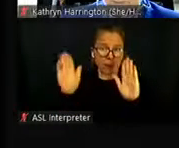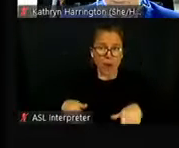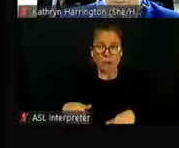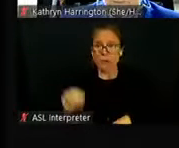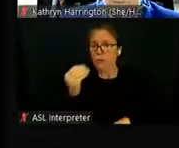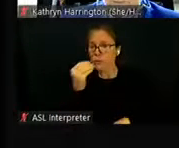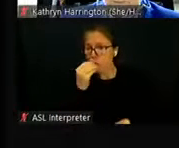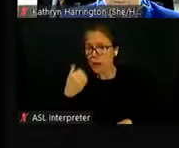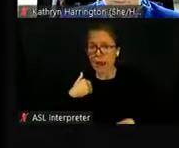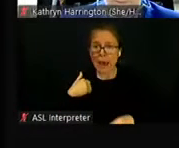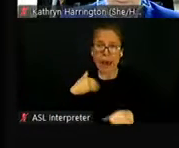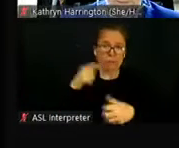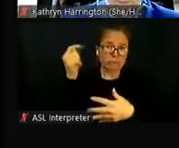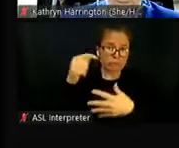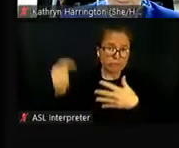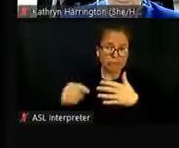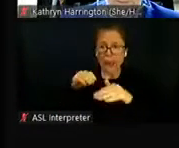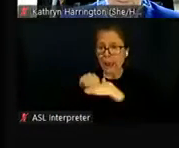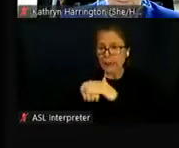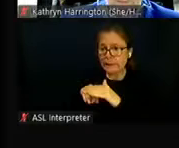have accessibility, when they have